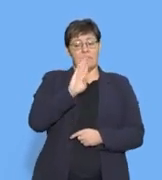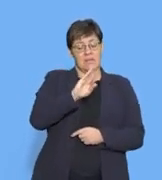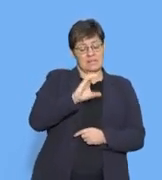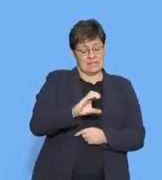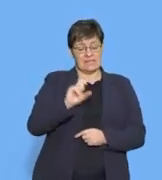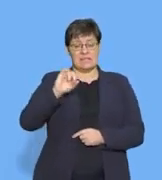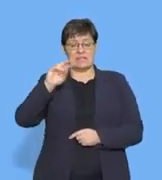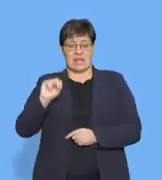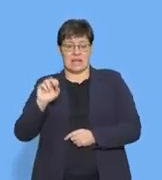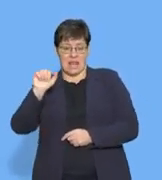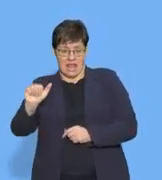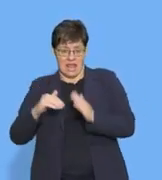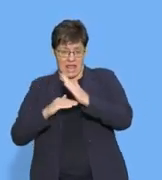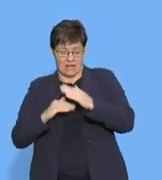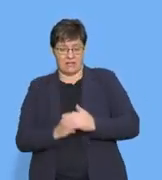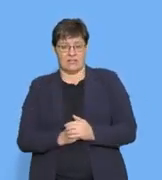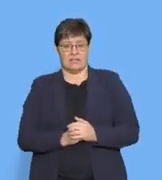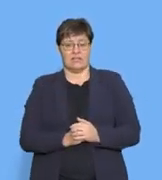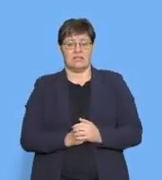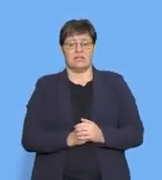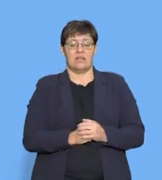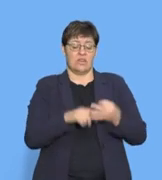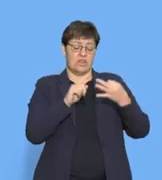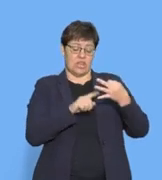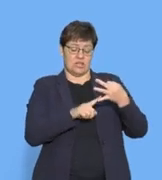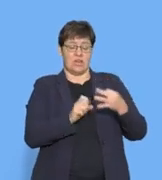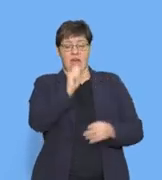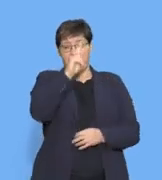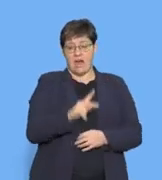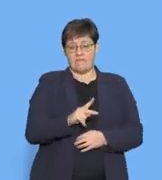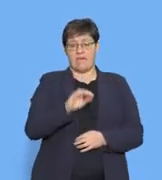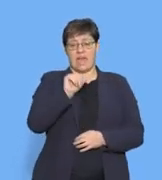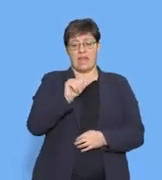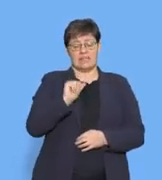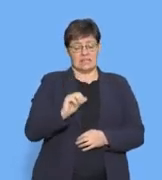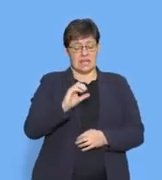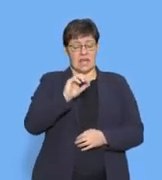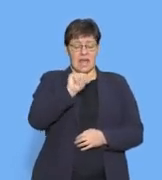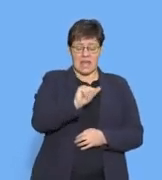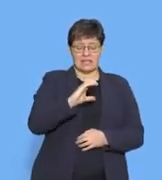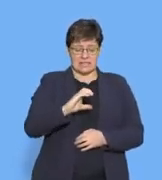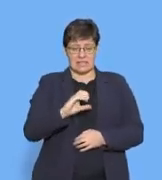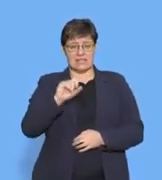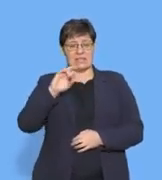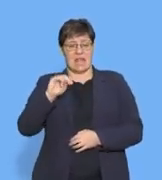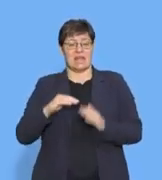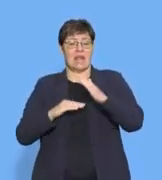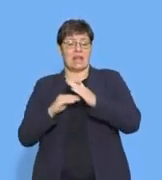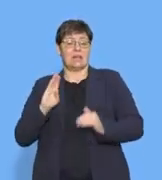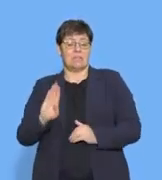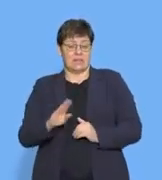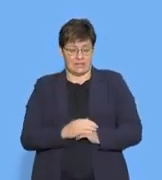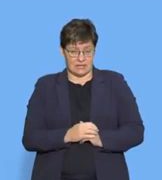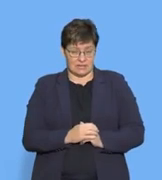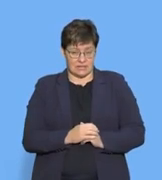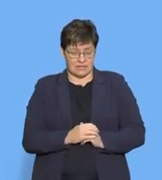one, half BC times sine of the angle A. And the third one, half AC sine